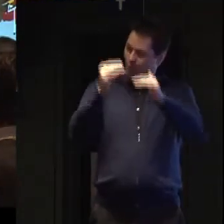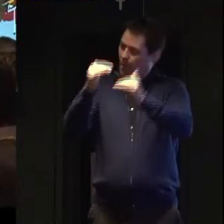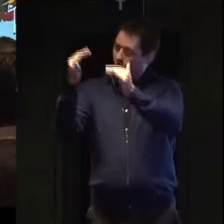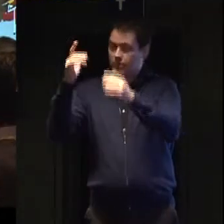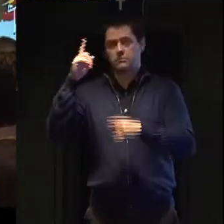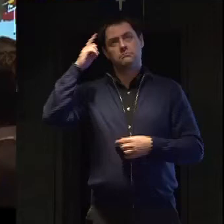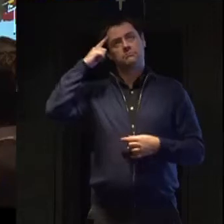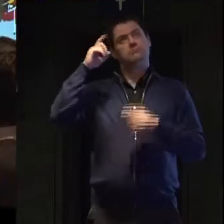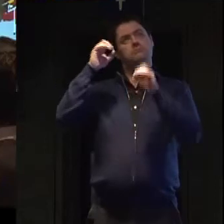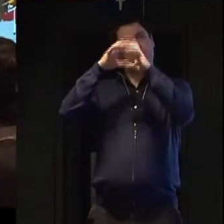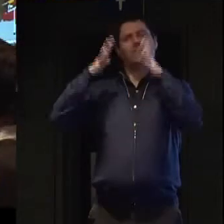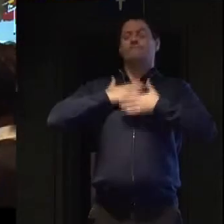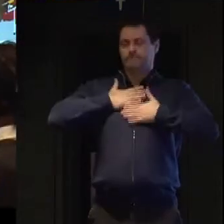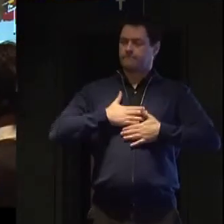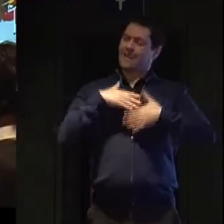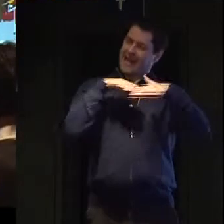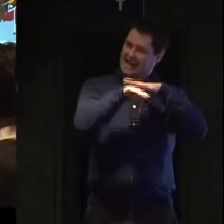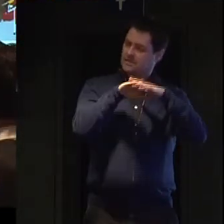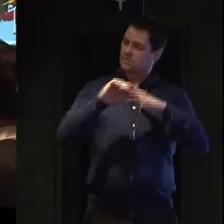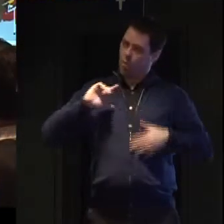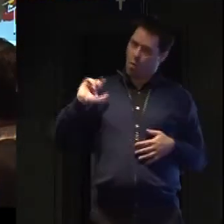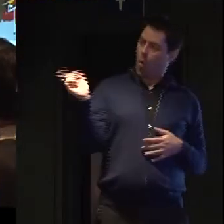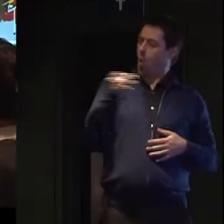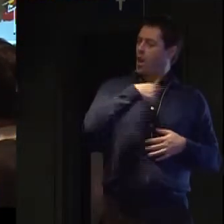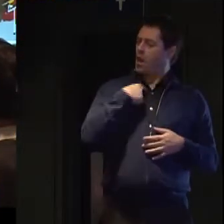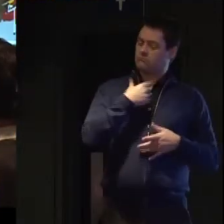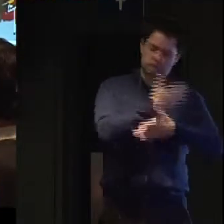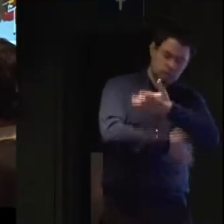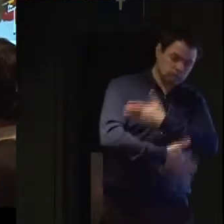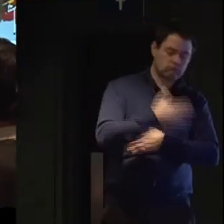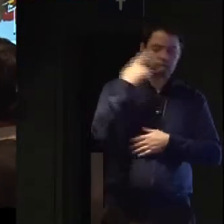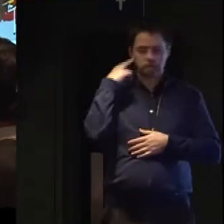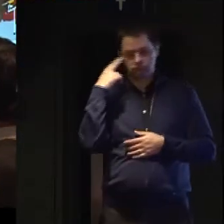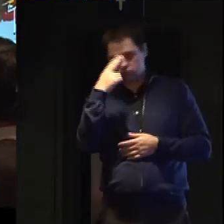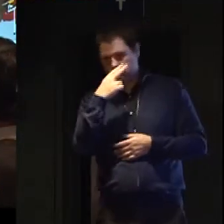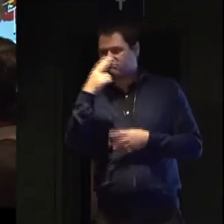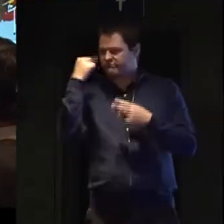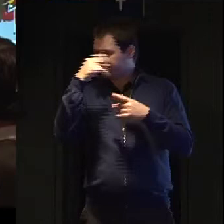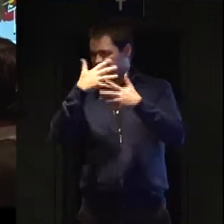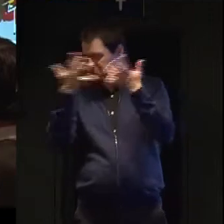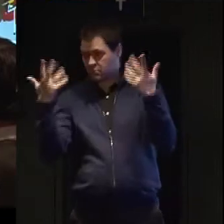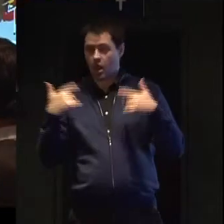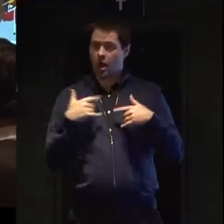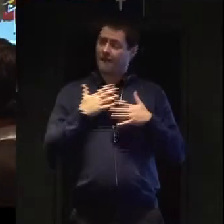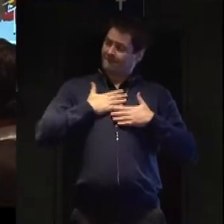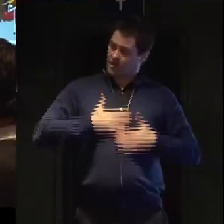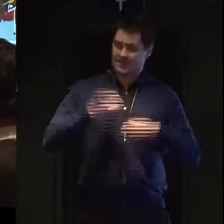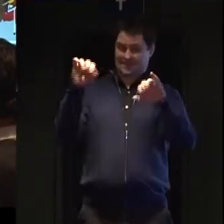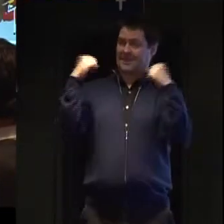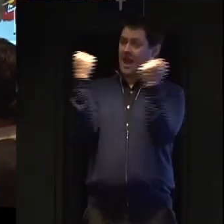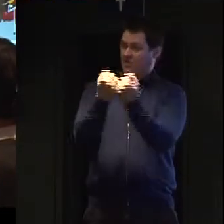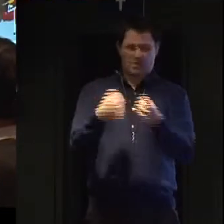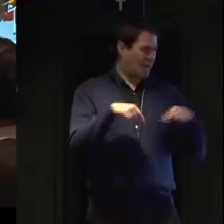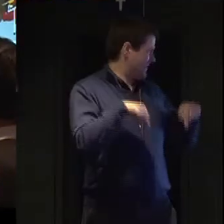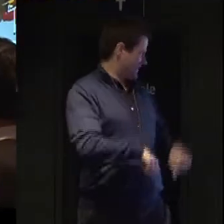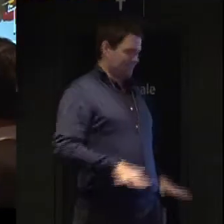always accessibility for us. This means having world-class facilities, but it isn't always just about having a stadium like this, because